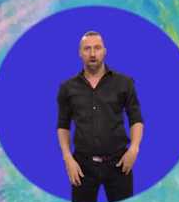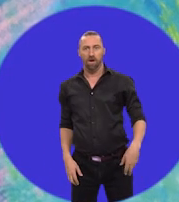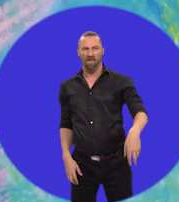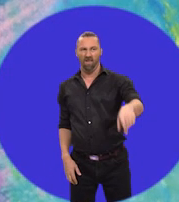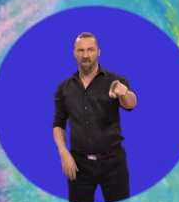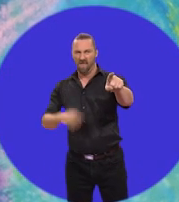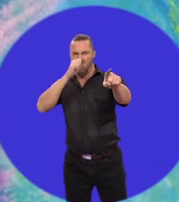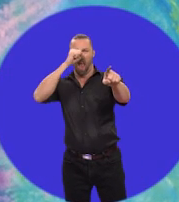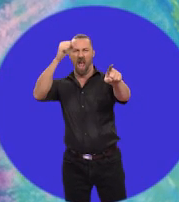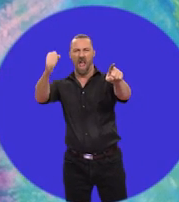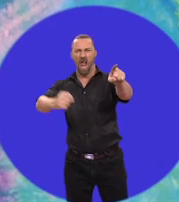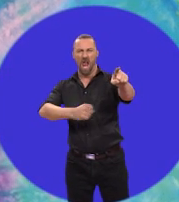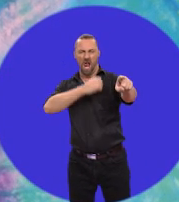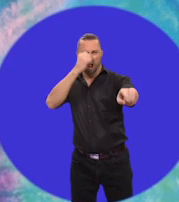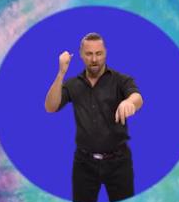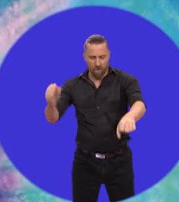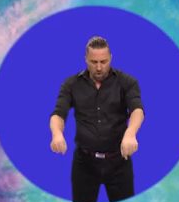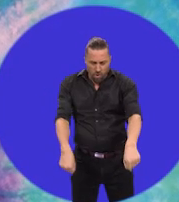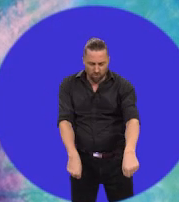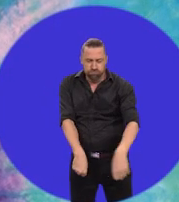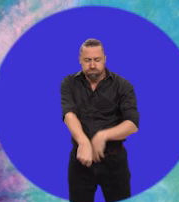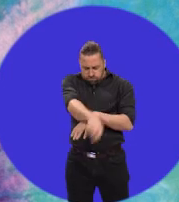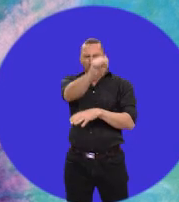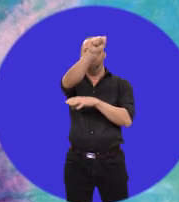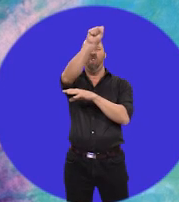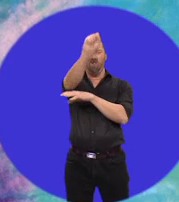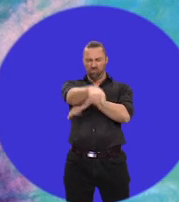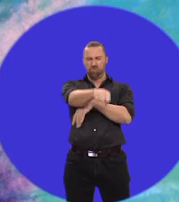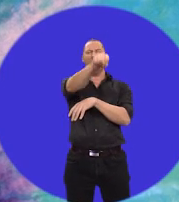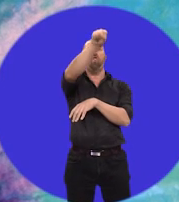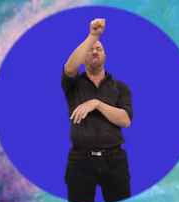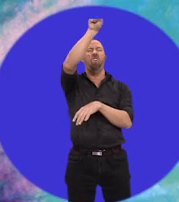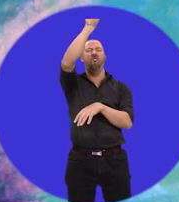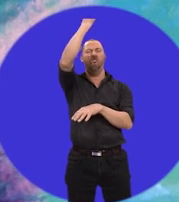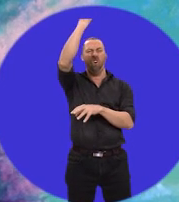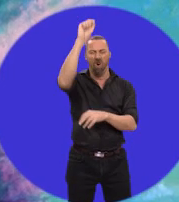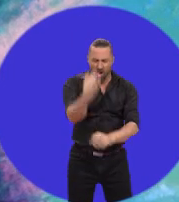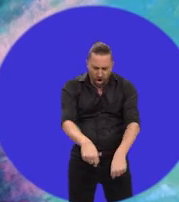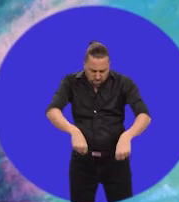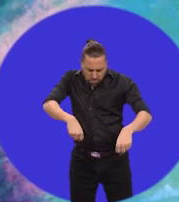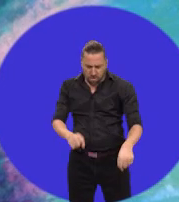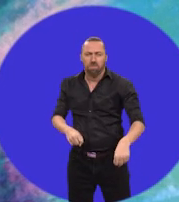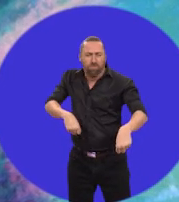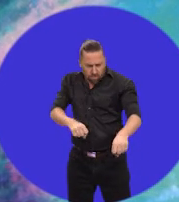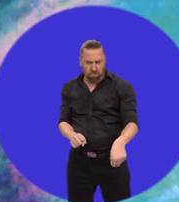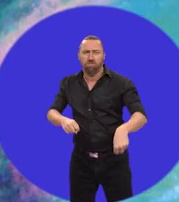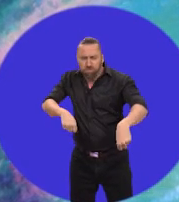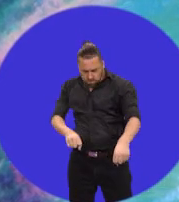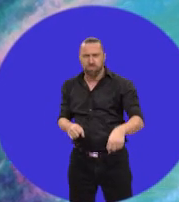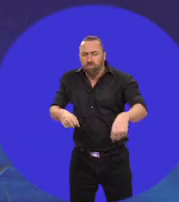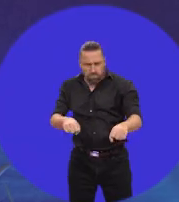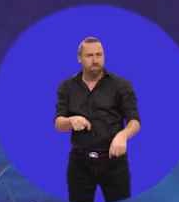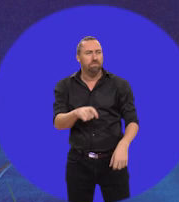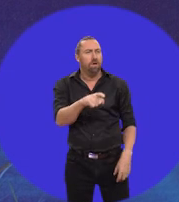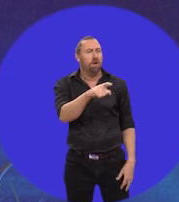Fish's friend Elephant could rumble so loud, it'd sound like a trumpet or a stampeding crowd.